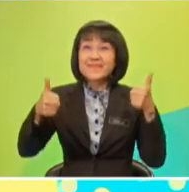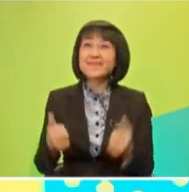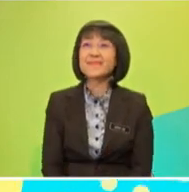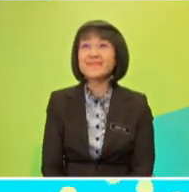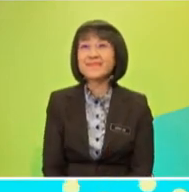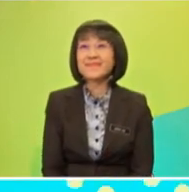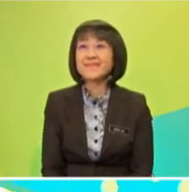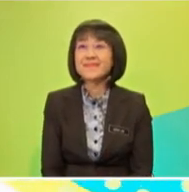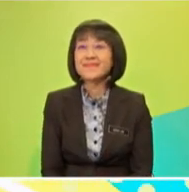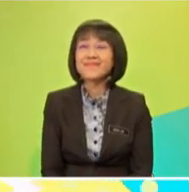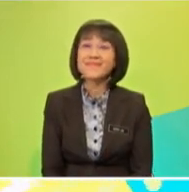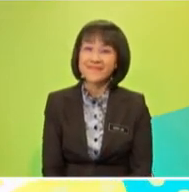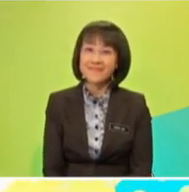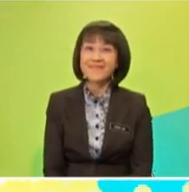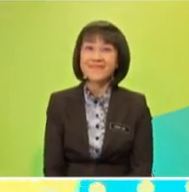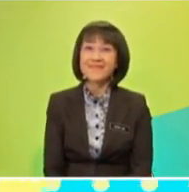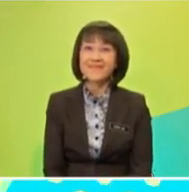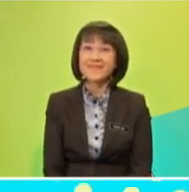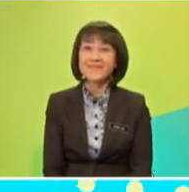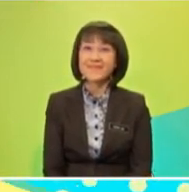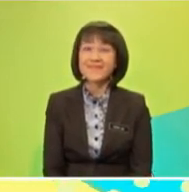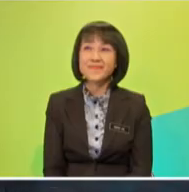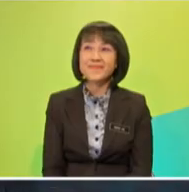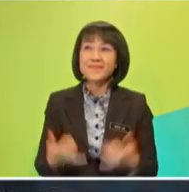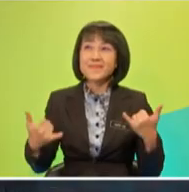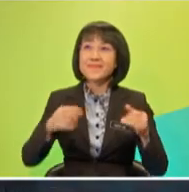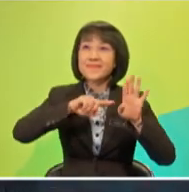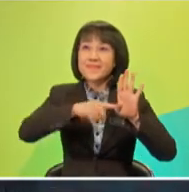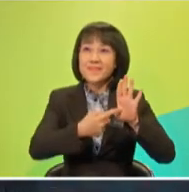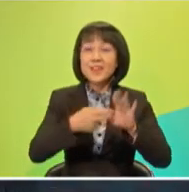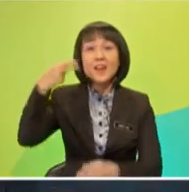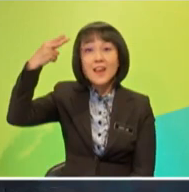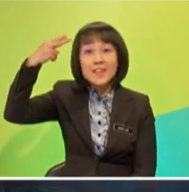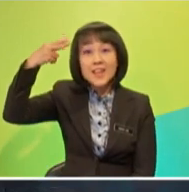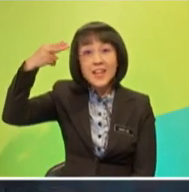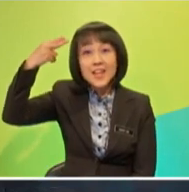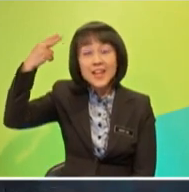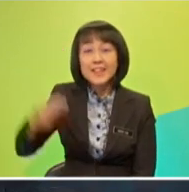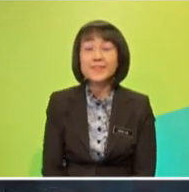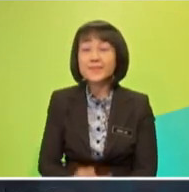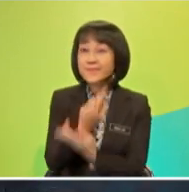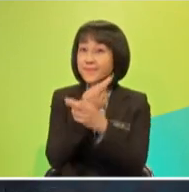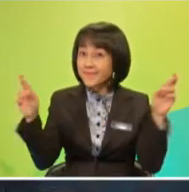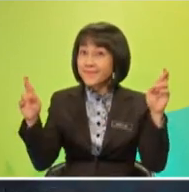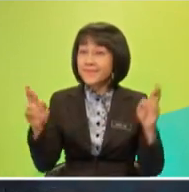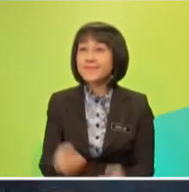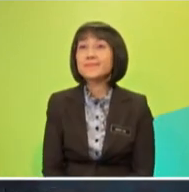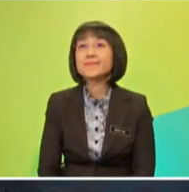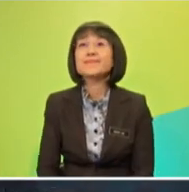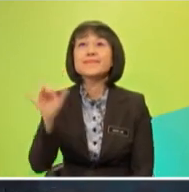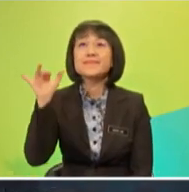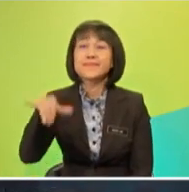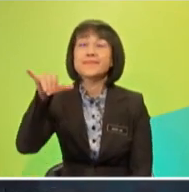Okay. Excellent. Okay, we're going to get it started. Haris, are you ready there?